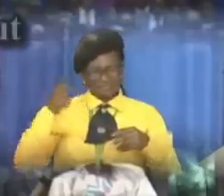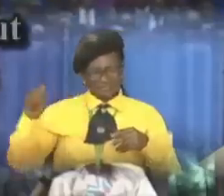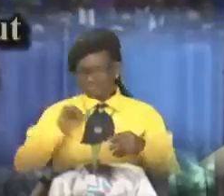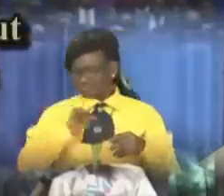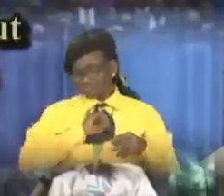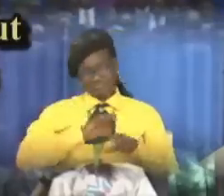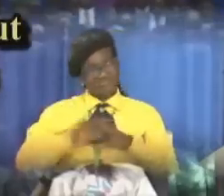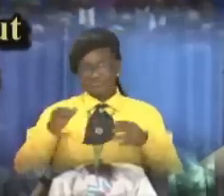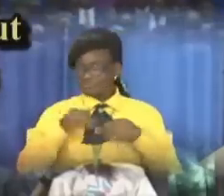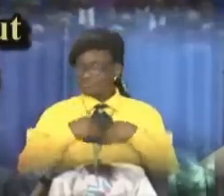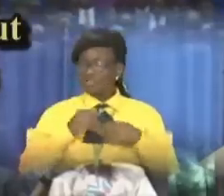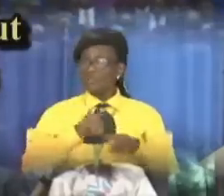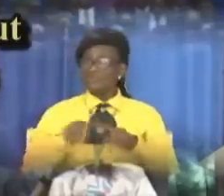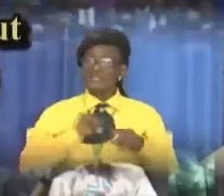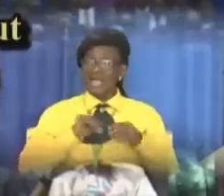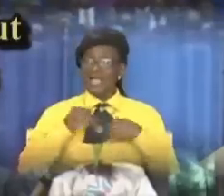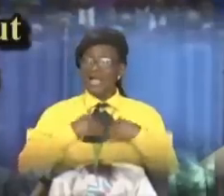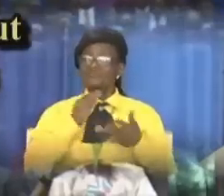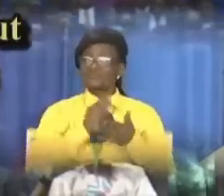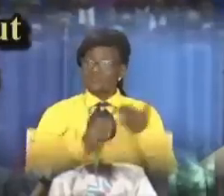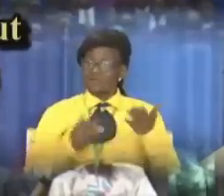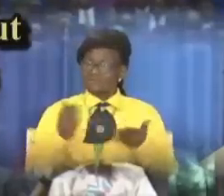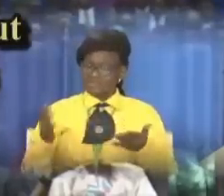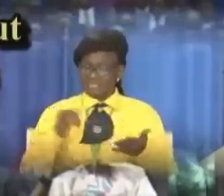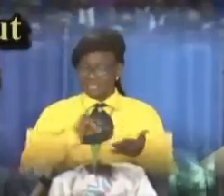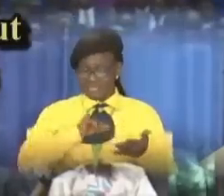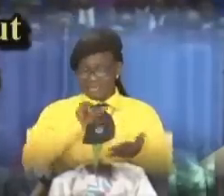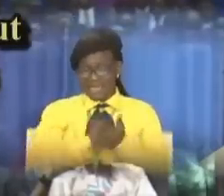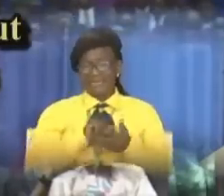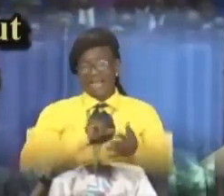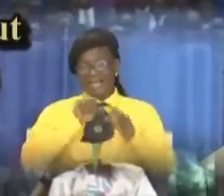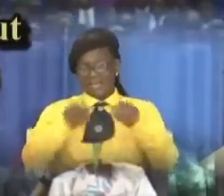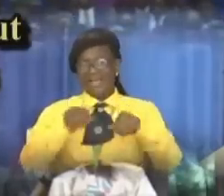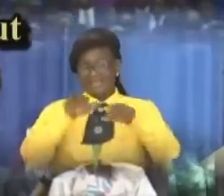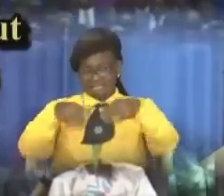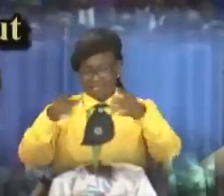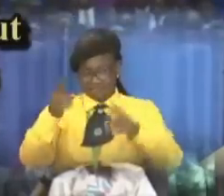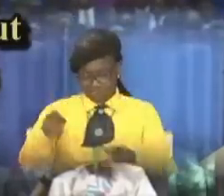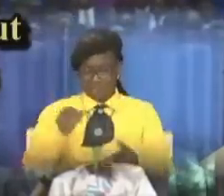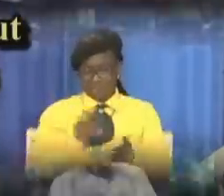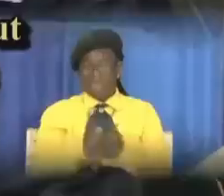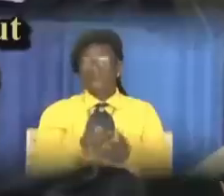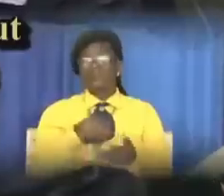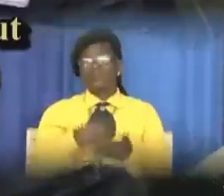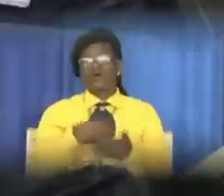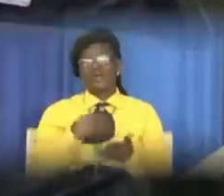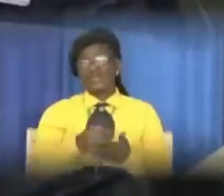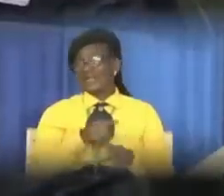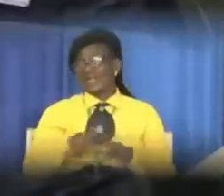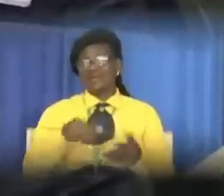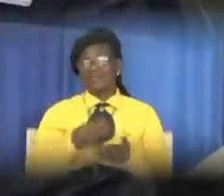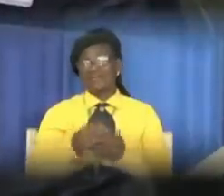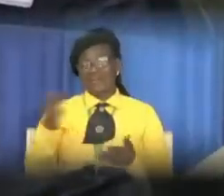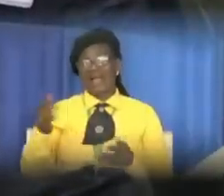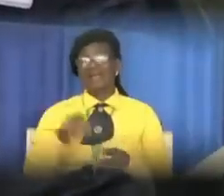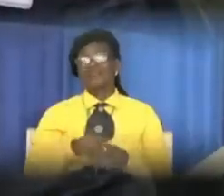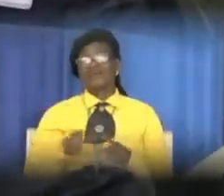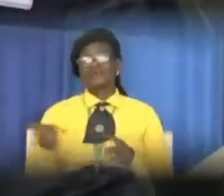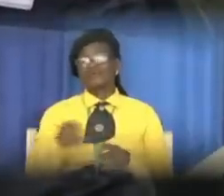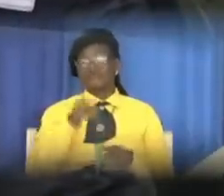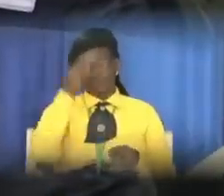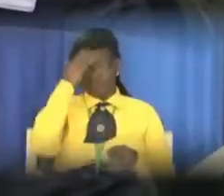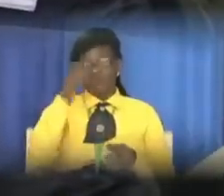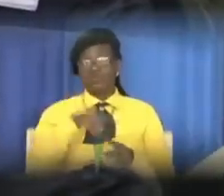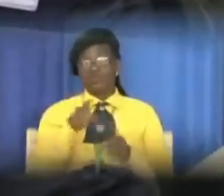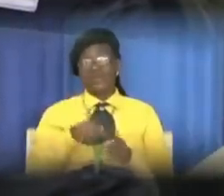I can give you that money cannot buy. You know, when light begins to shine, stagnation